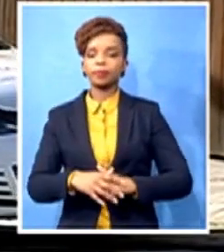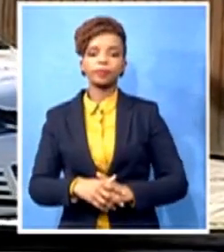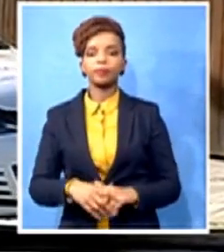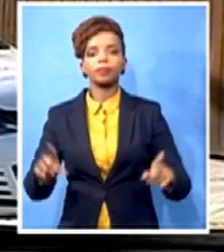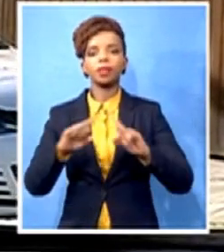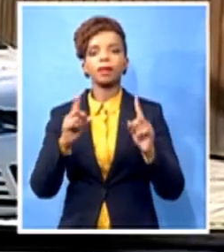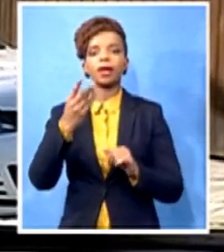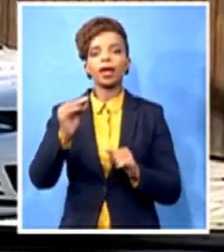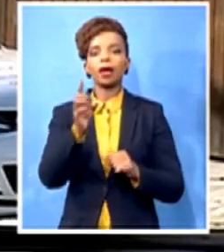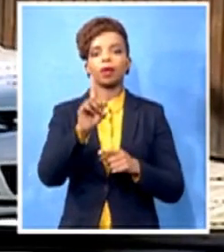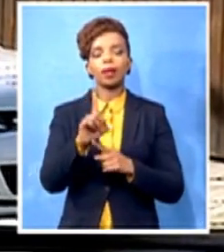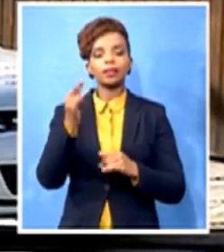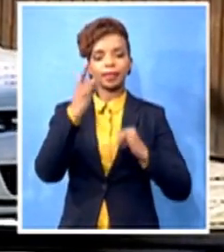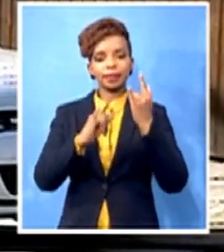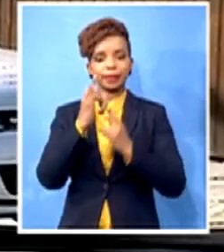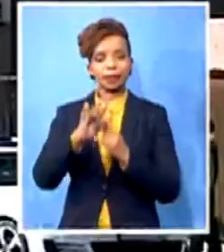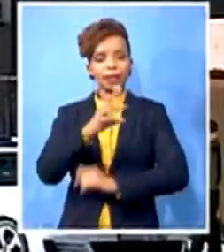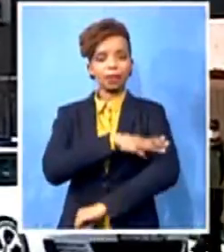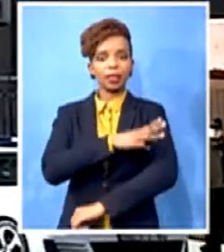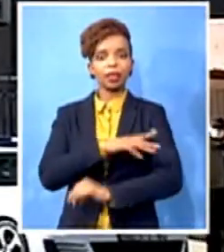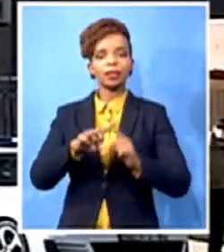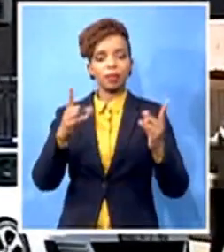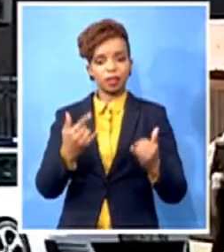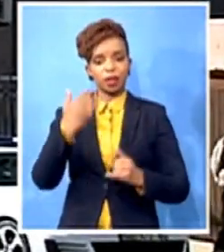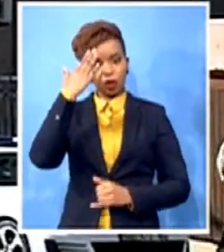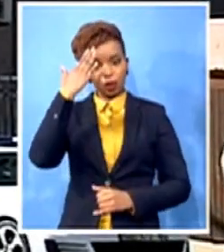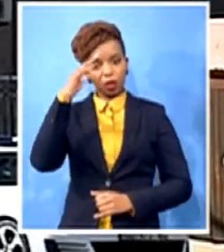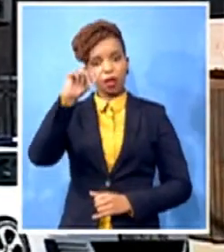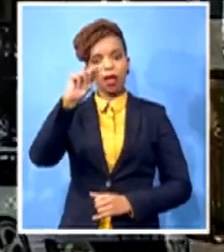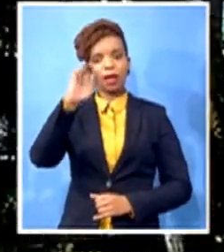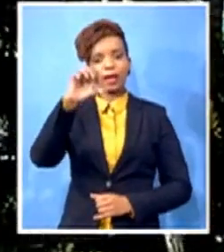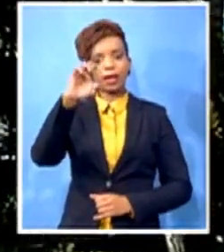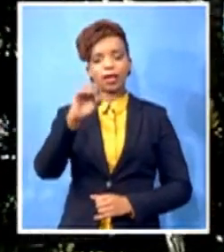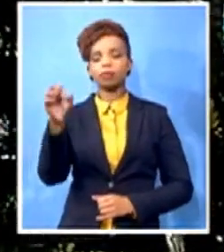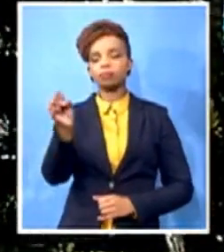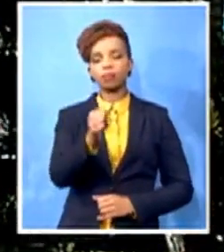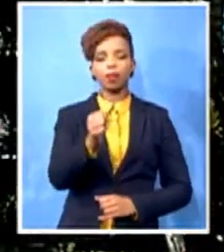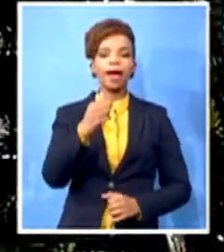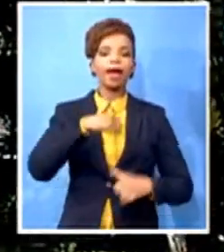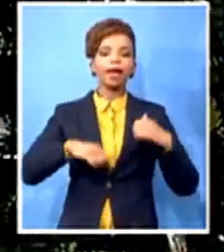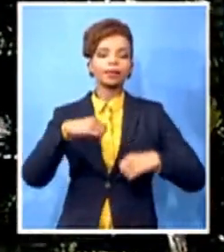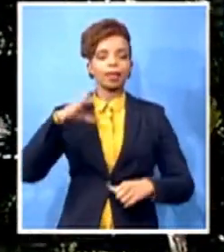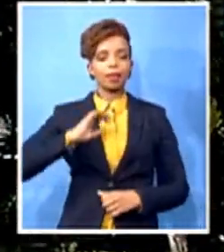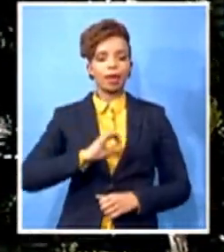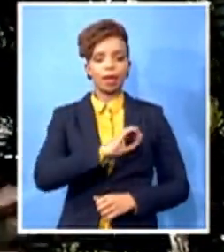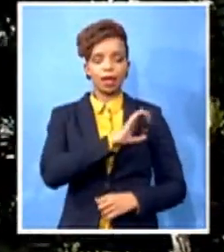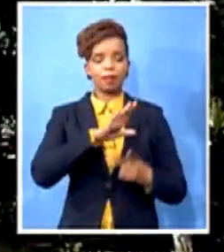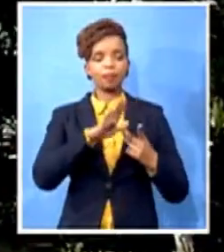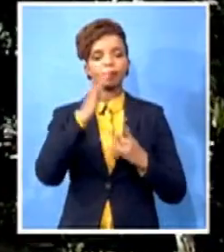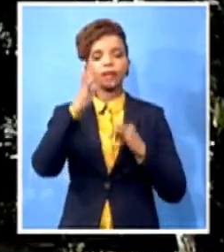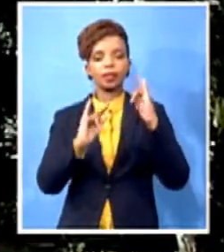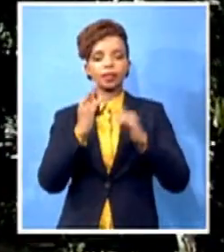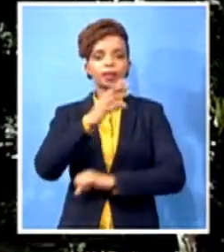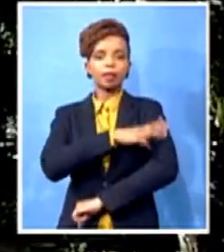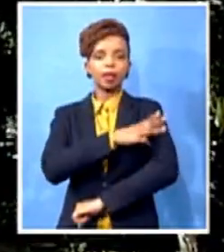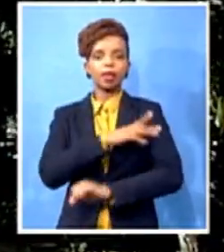been appointed now by the acting mayor as the acting city manager. But in terms of where the metro lies and the instability in this metro, I think let me